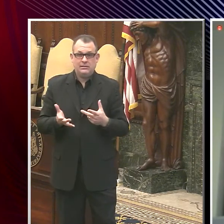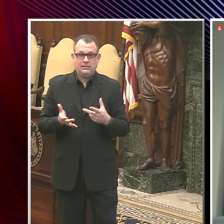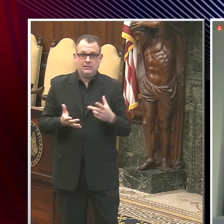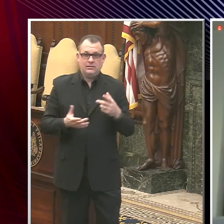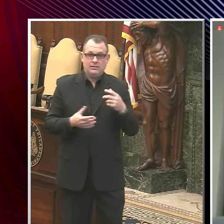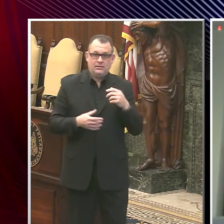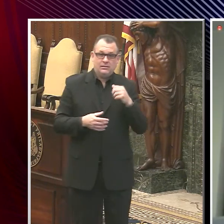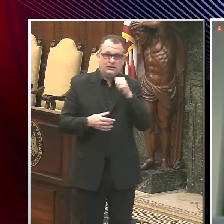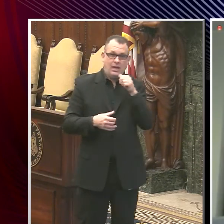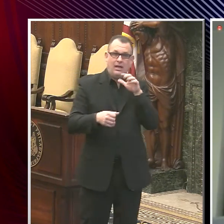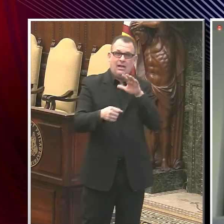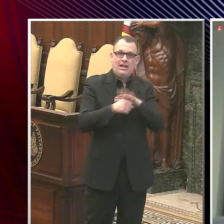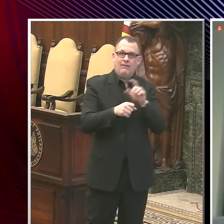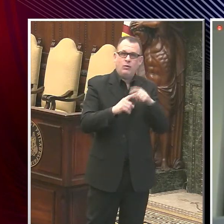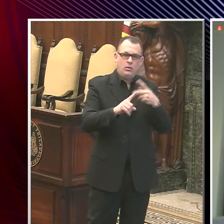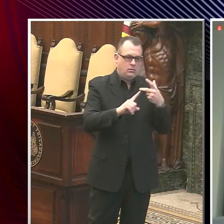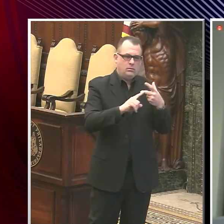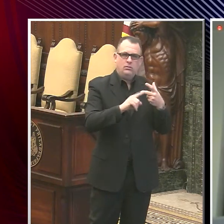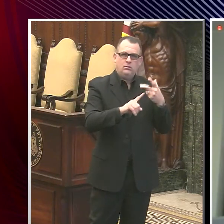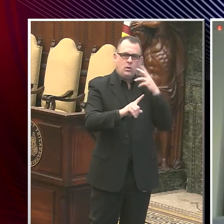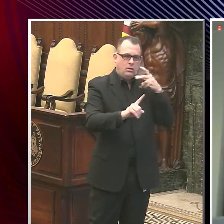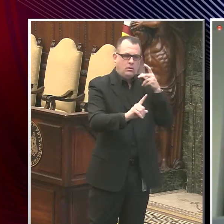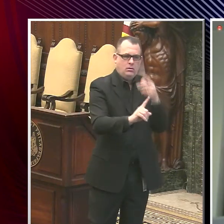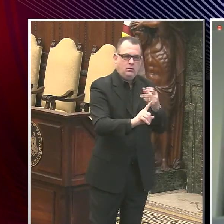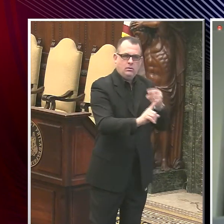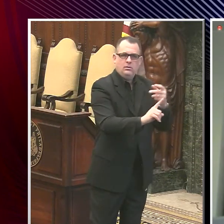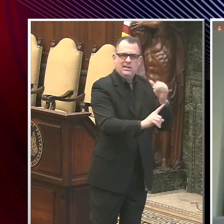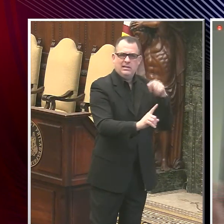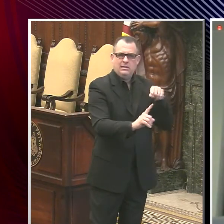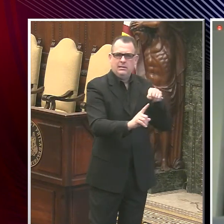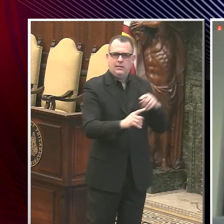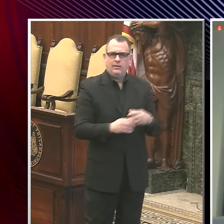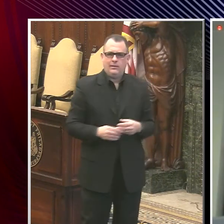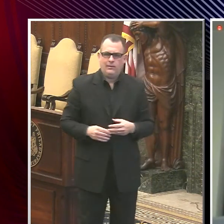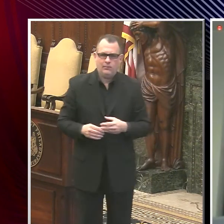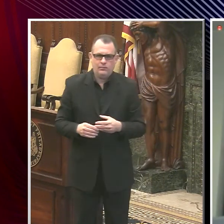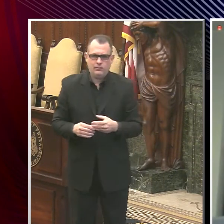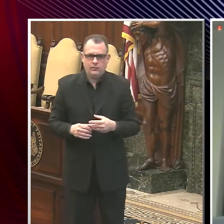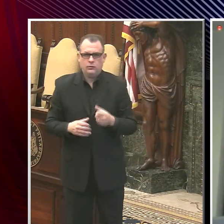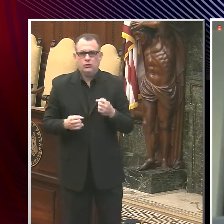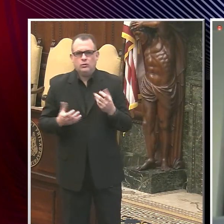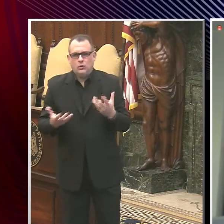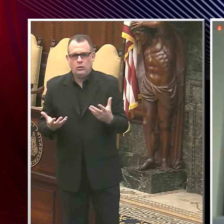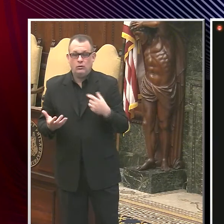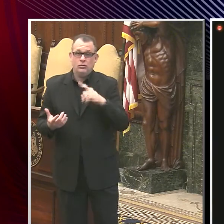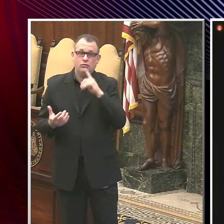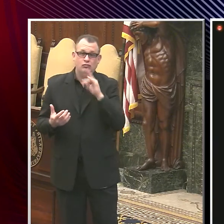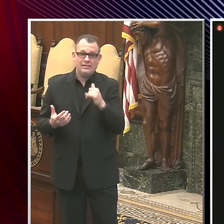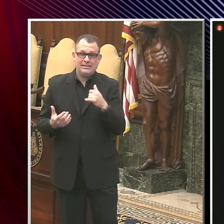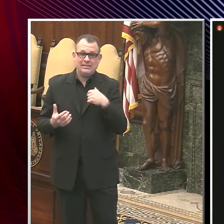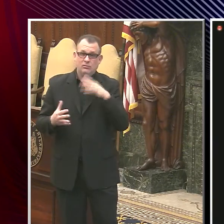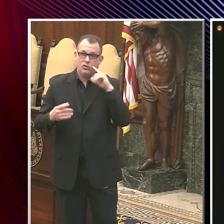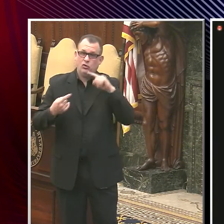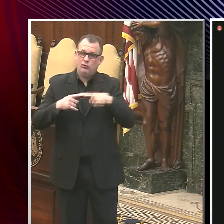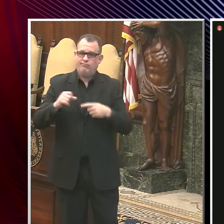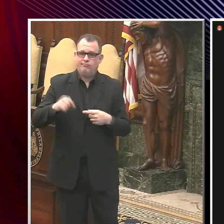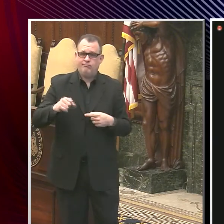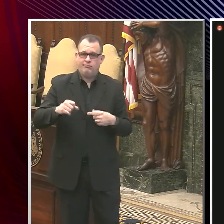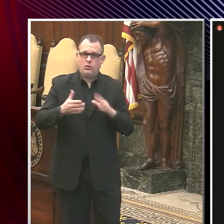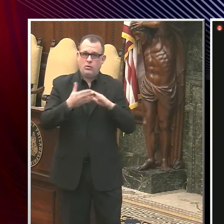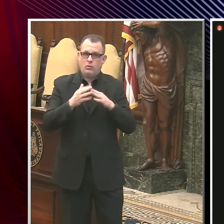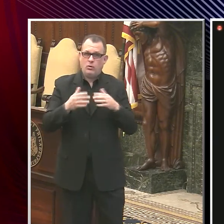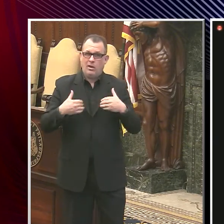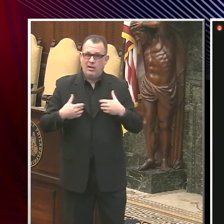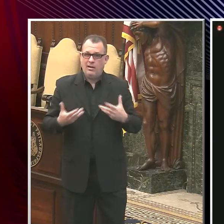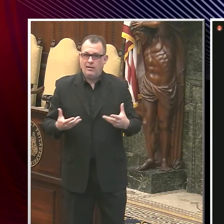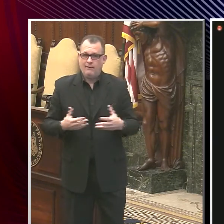problems. And so, whereas it may seem to help for that one patient, in the long run, it does hurt you. Okay, last question for you. If you